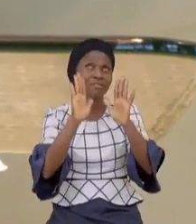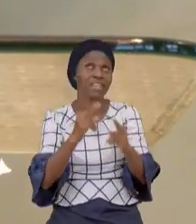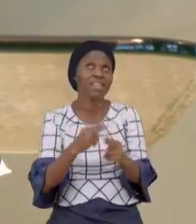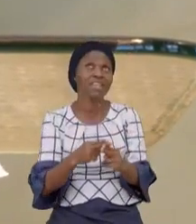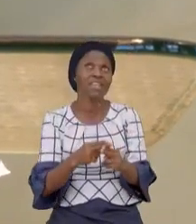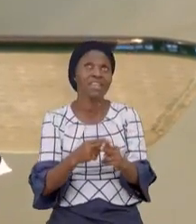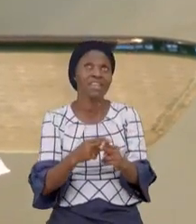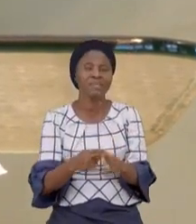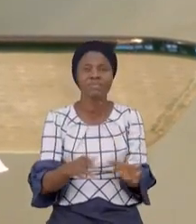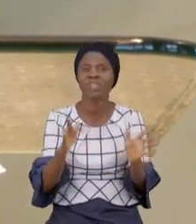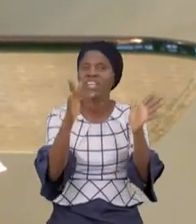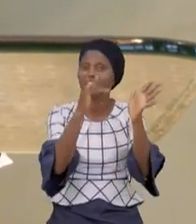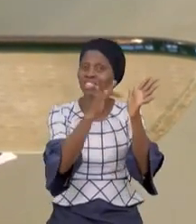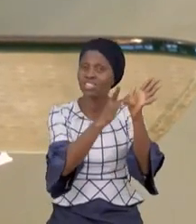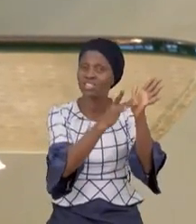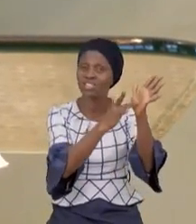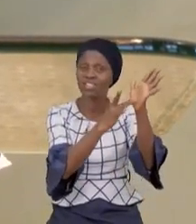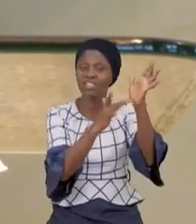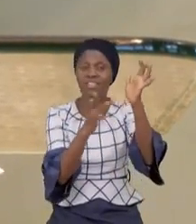wonderful name. Oh yes,